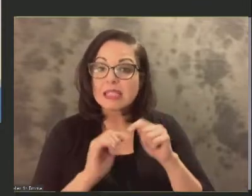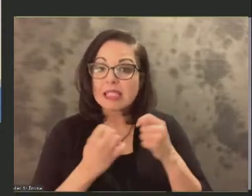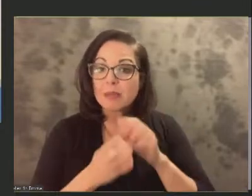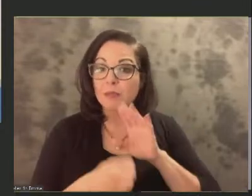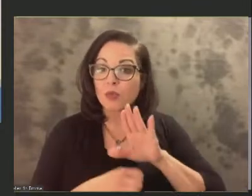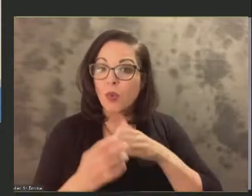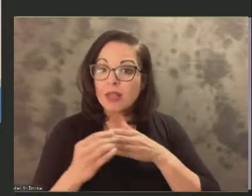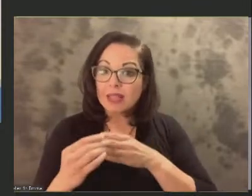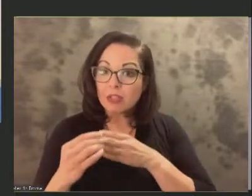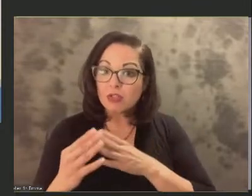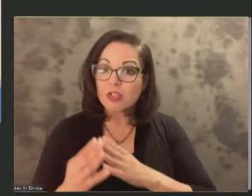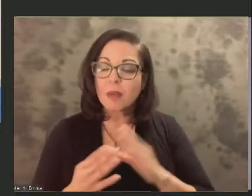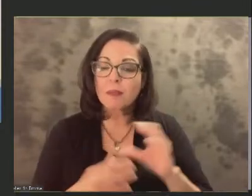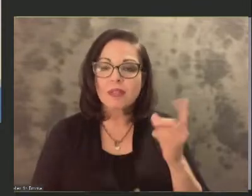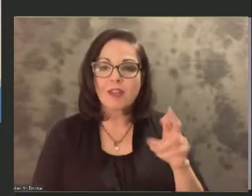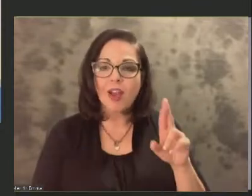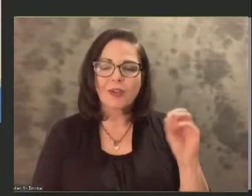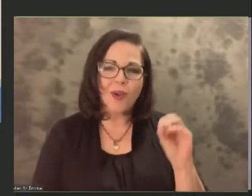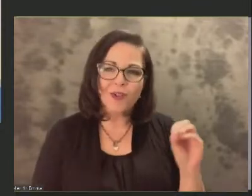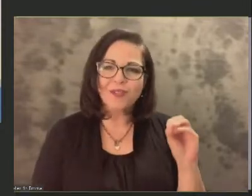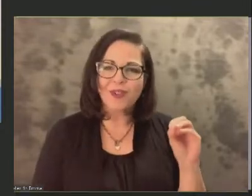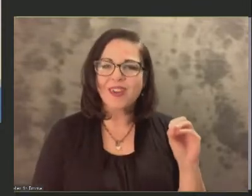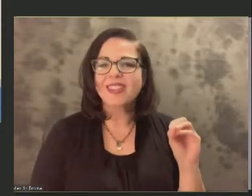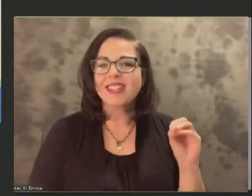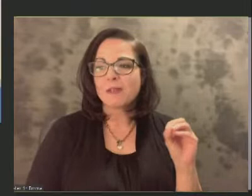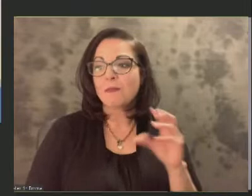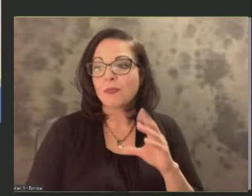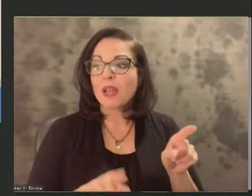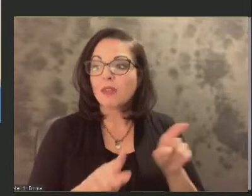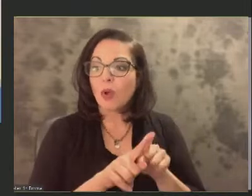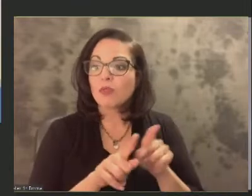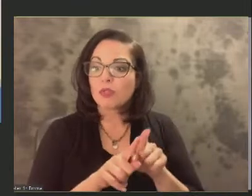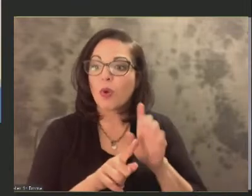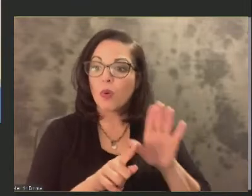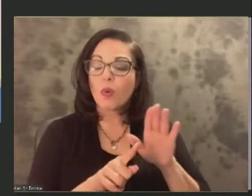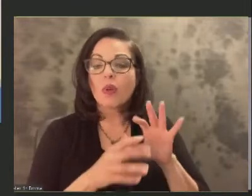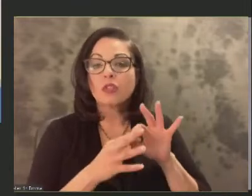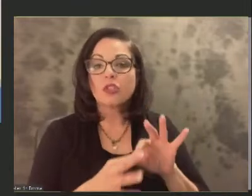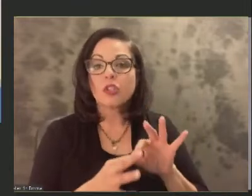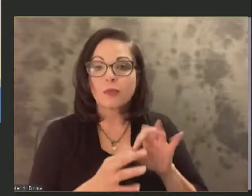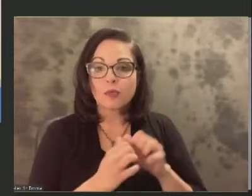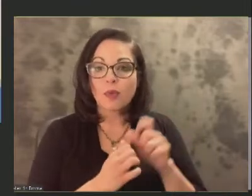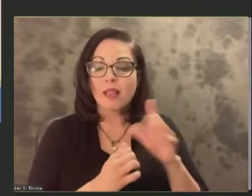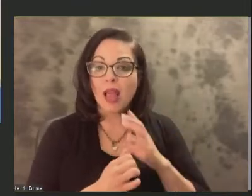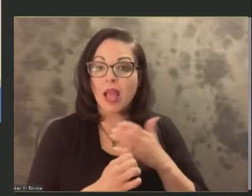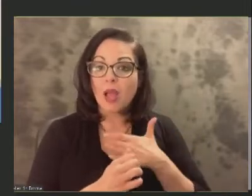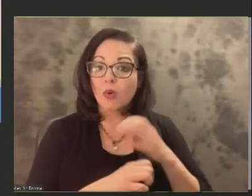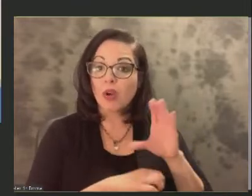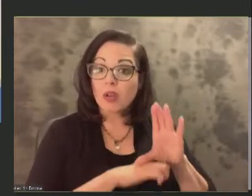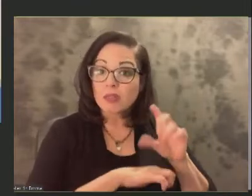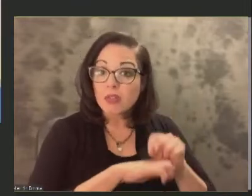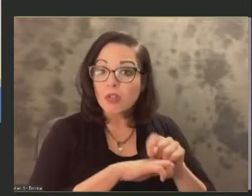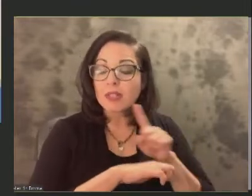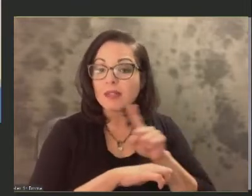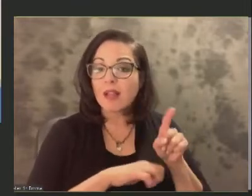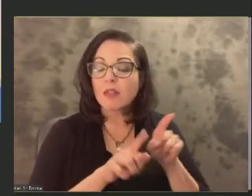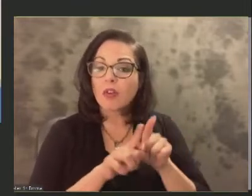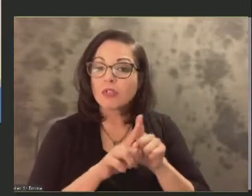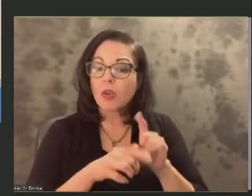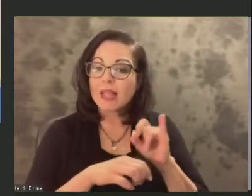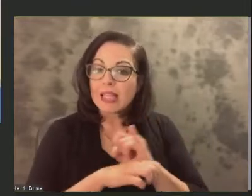Dr. Okafor, and also in terms of our consultants and the interns we've had.